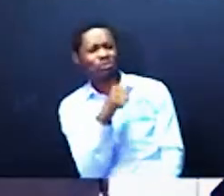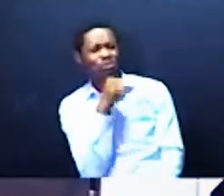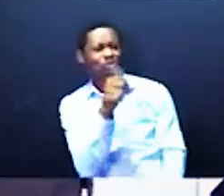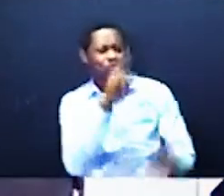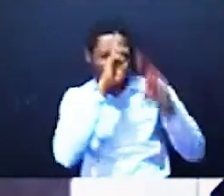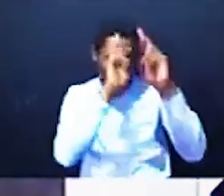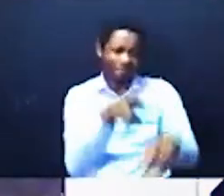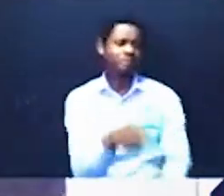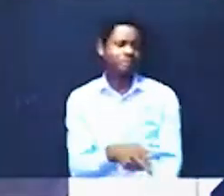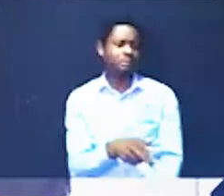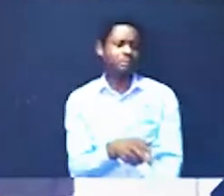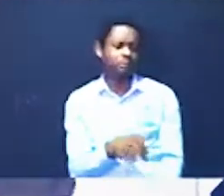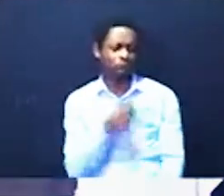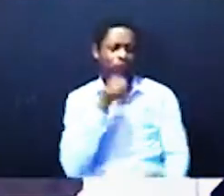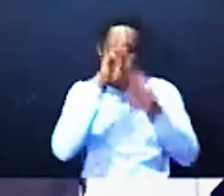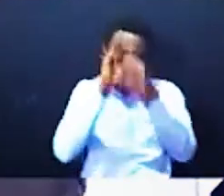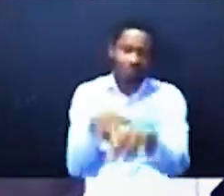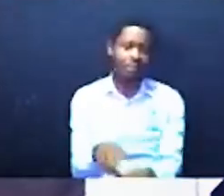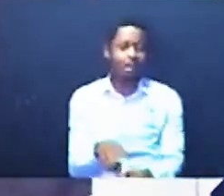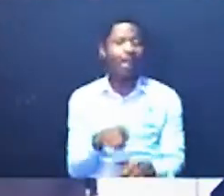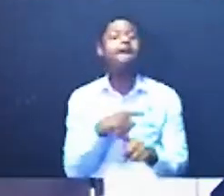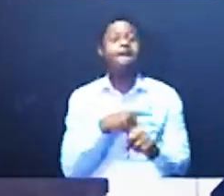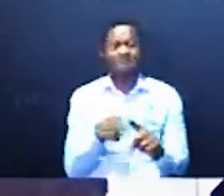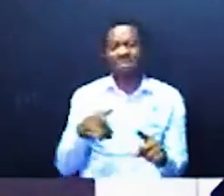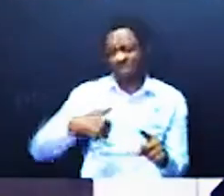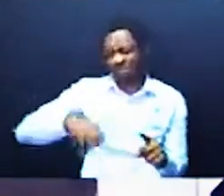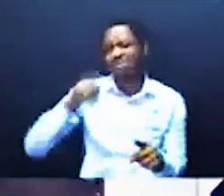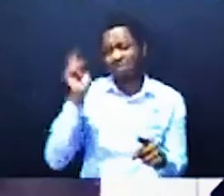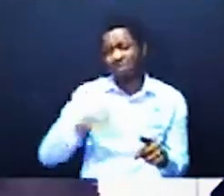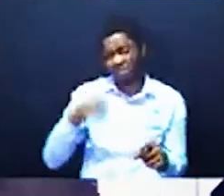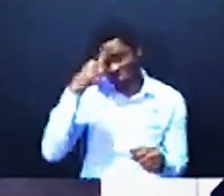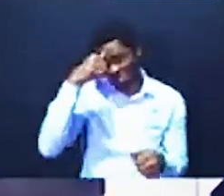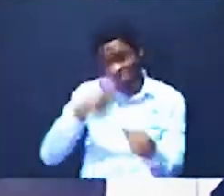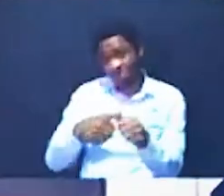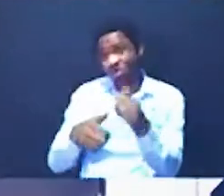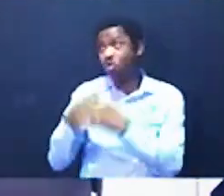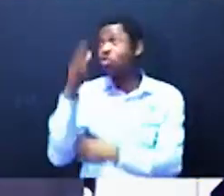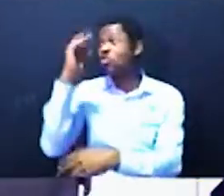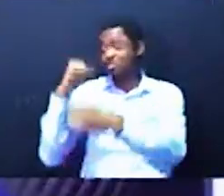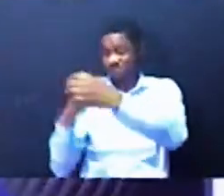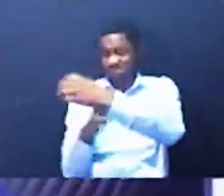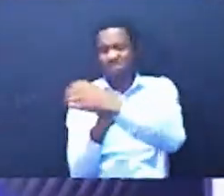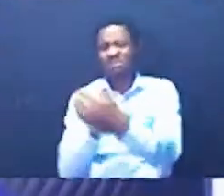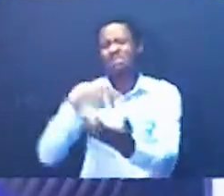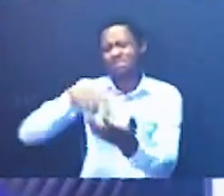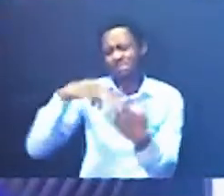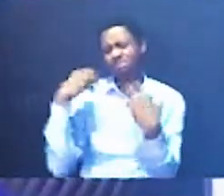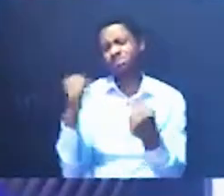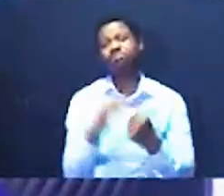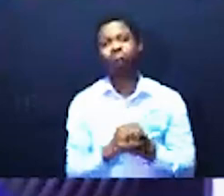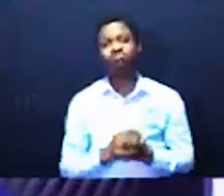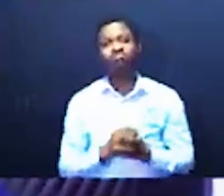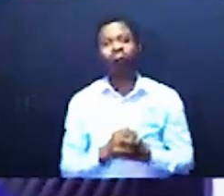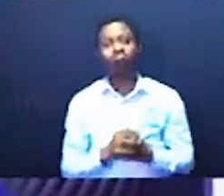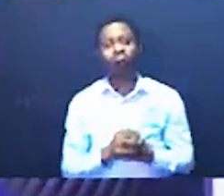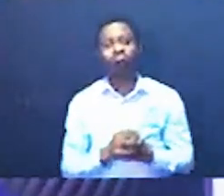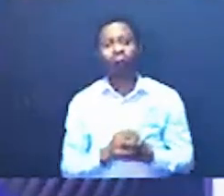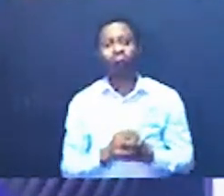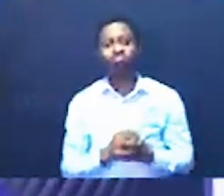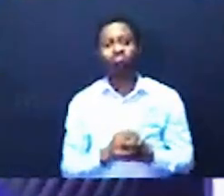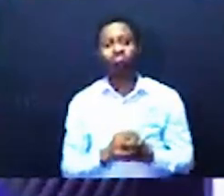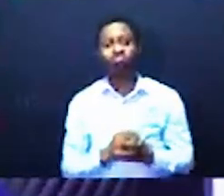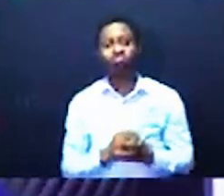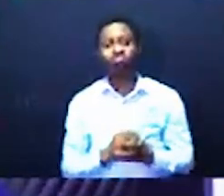But God's solid foundation stands firm. See, the principle of holy living is